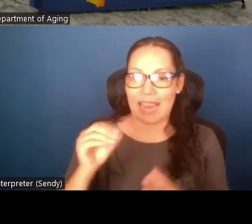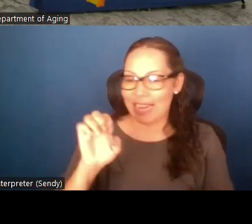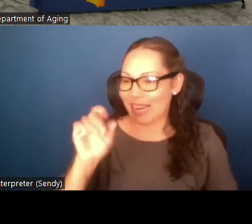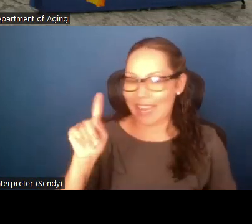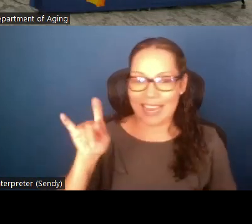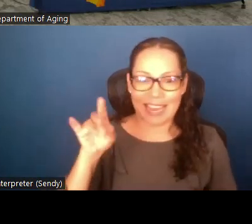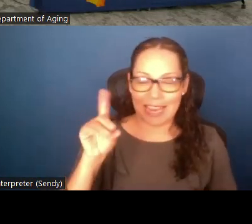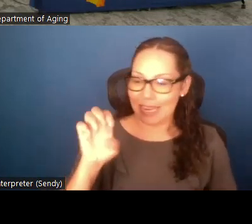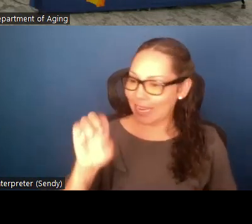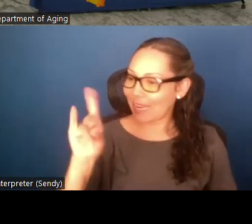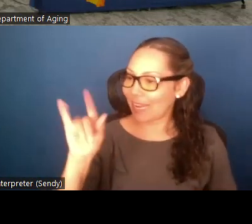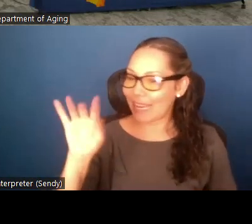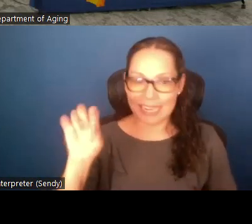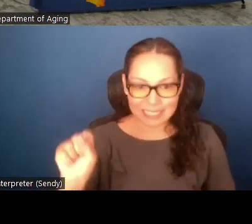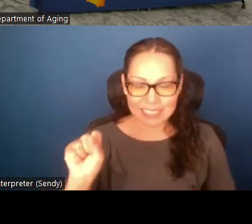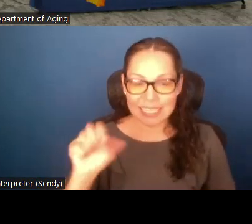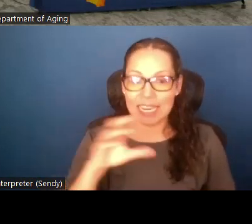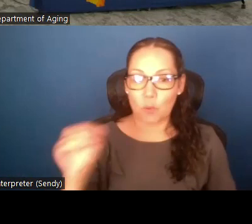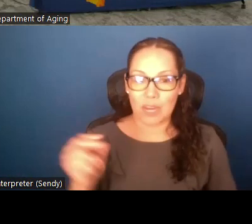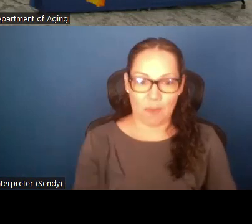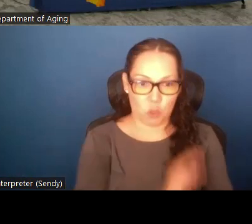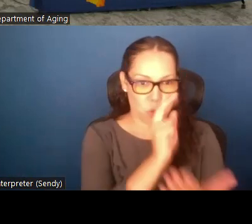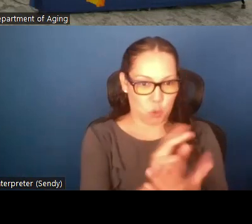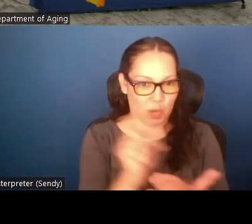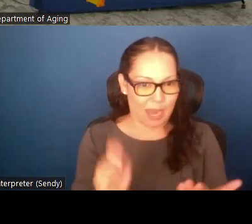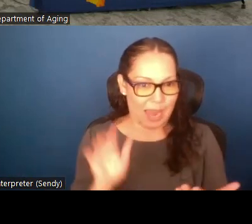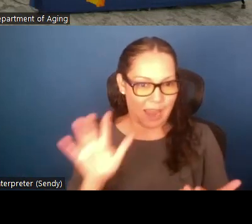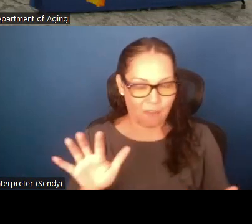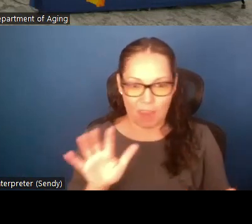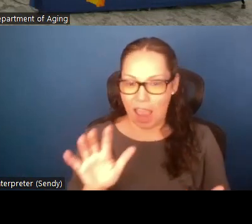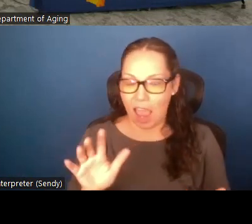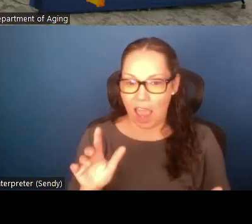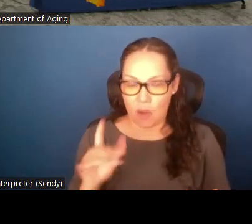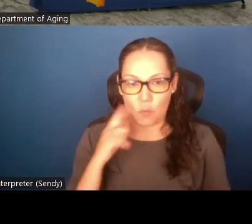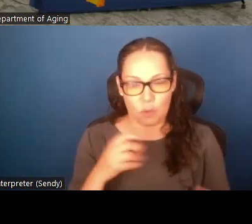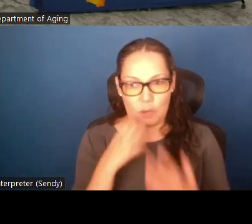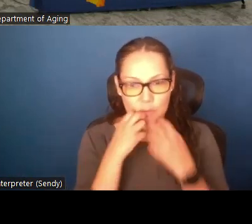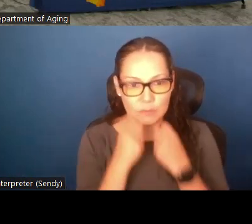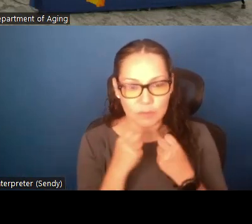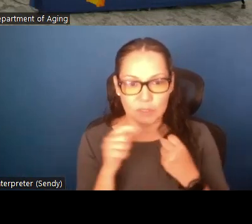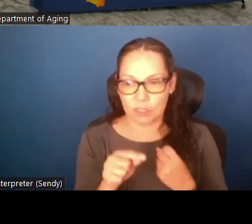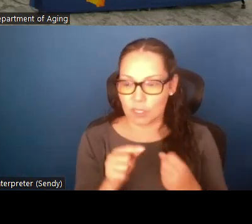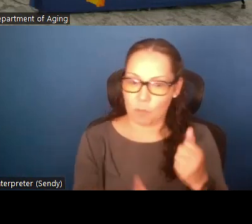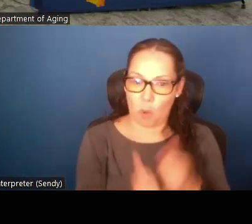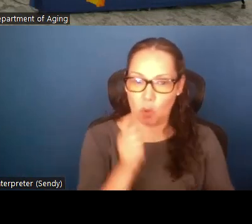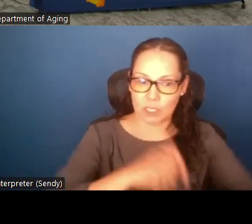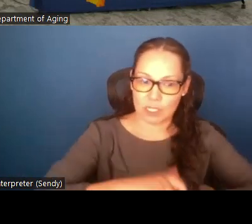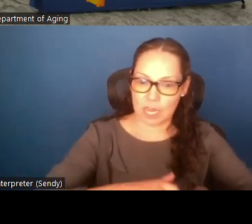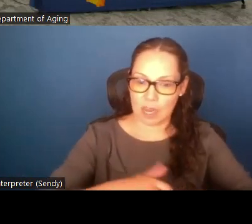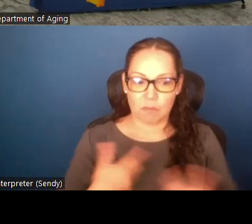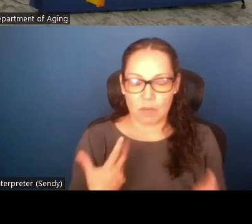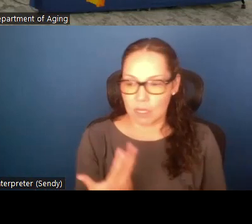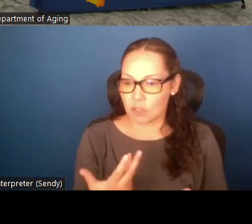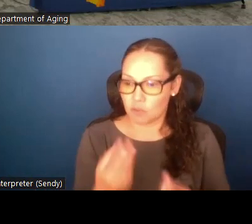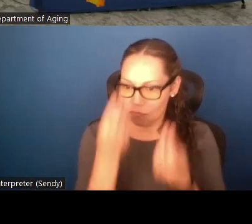today. We only have 2.5 hours for this work group meeting, and we really want to reserve the majority of the time from hearing from you. So